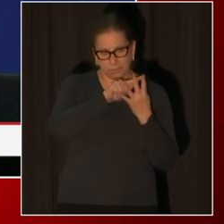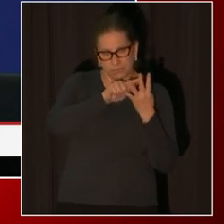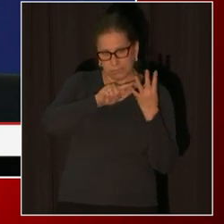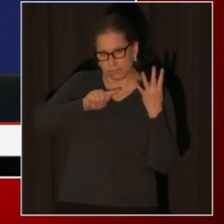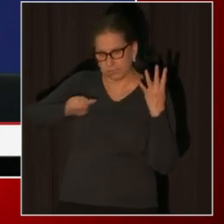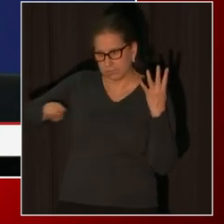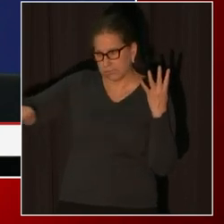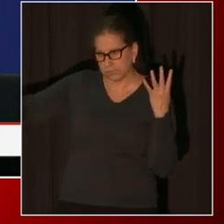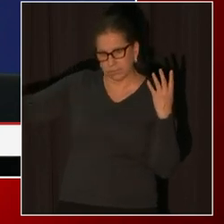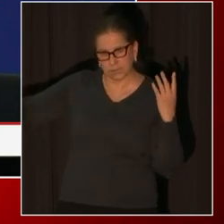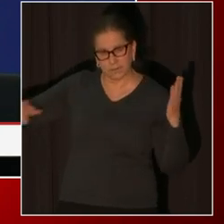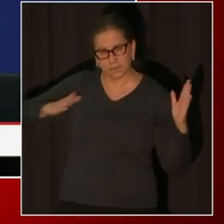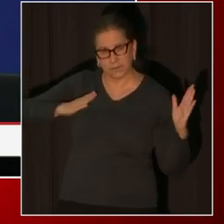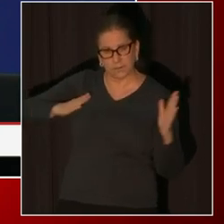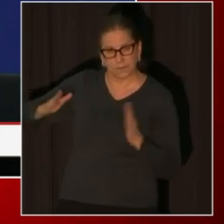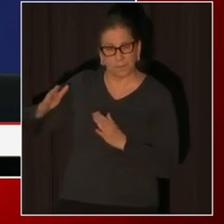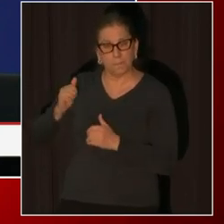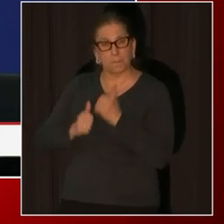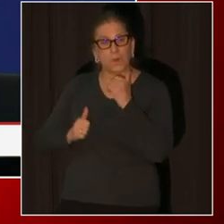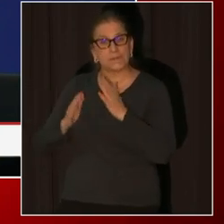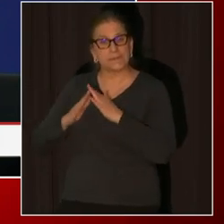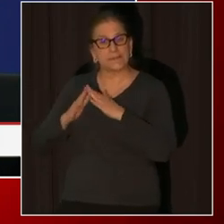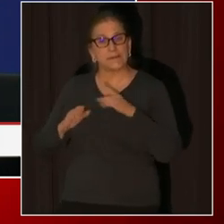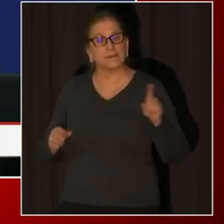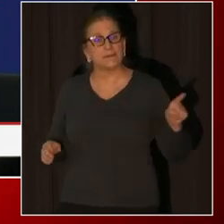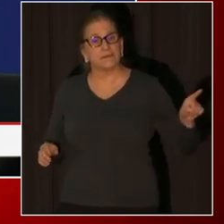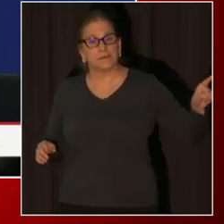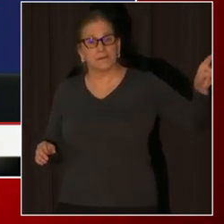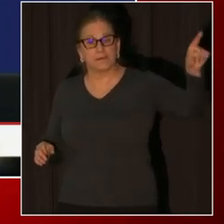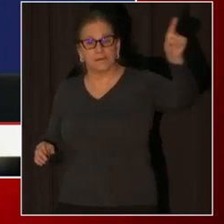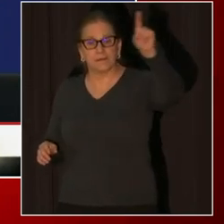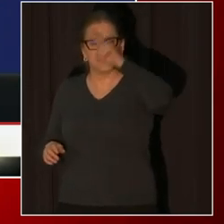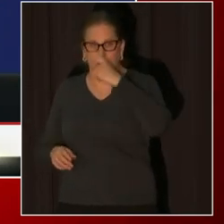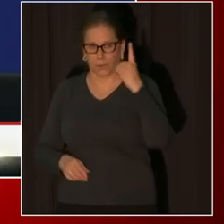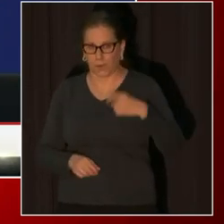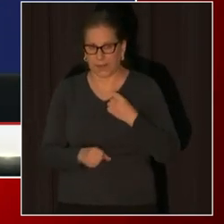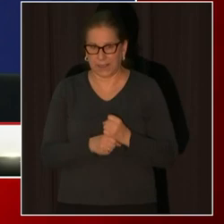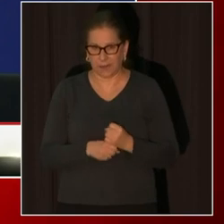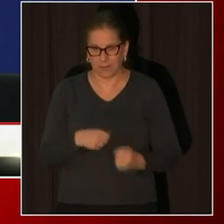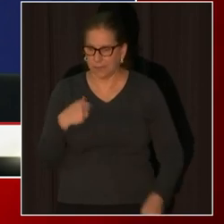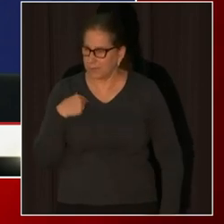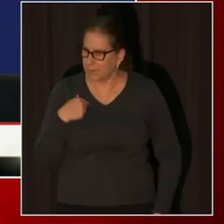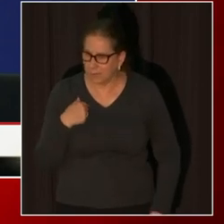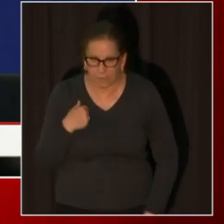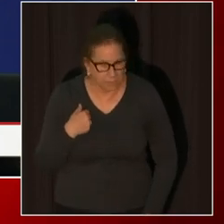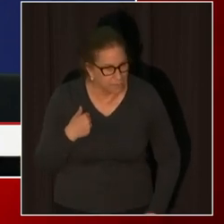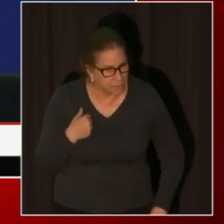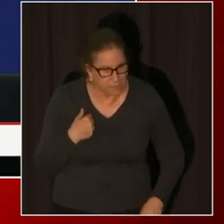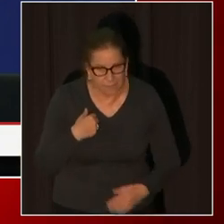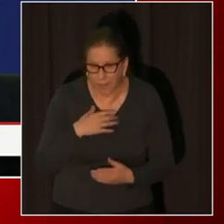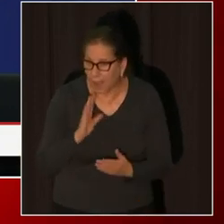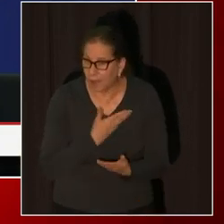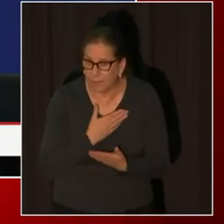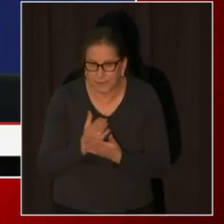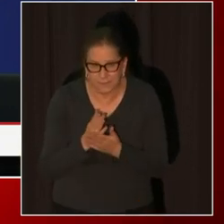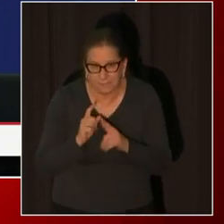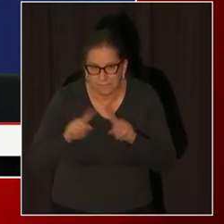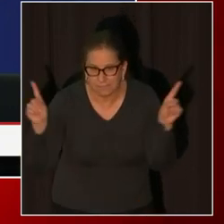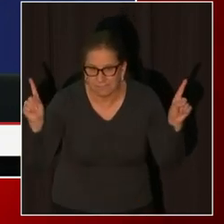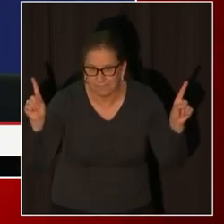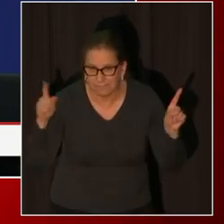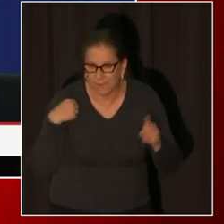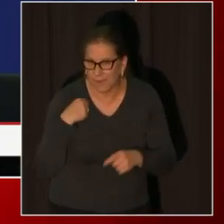budget 1 year. Under the Home Rule Act, we budget 4 years. So we're looking, what does it take to be sustained in the long